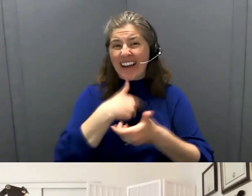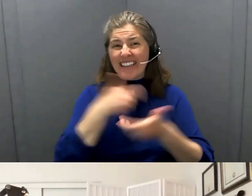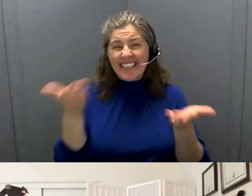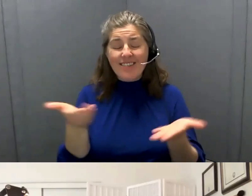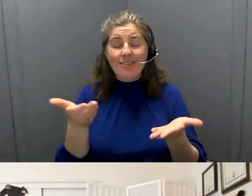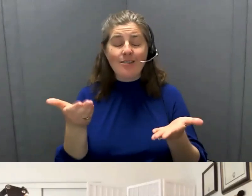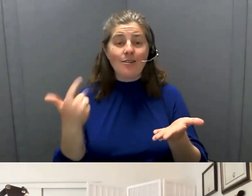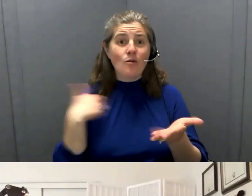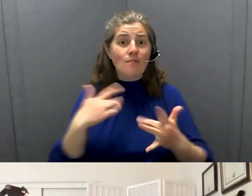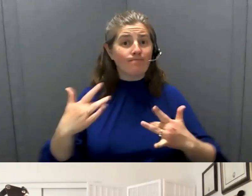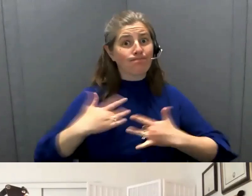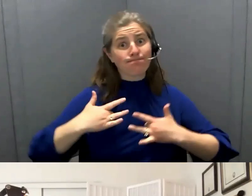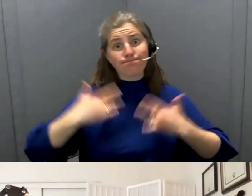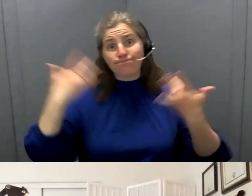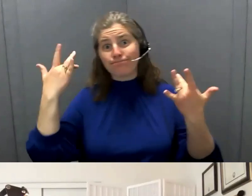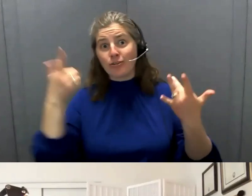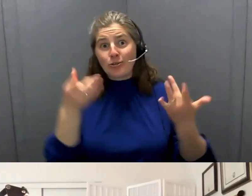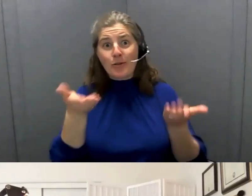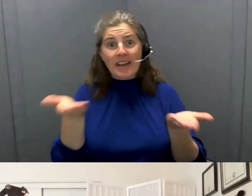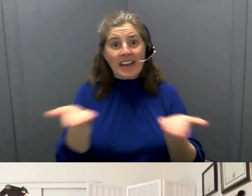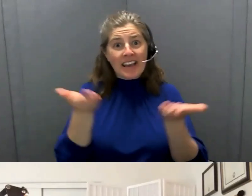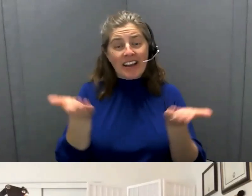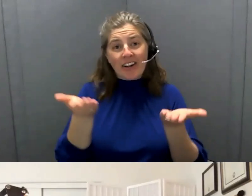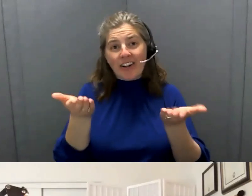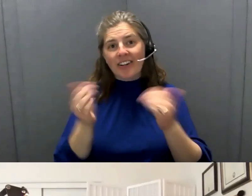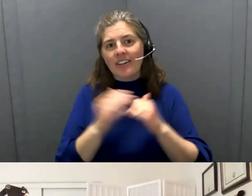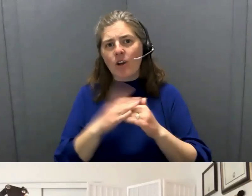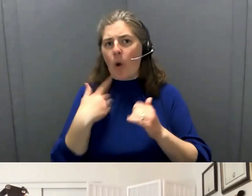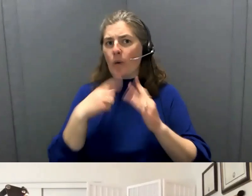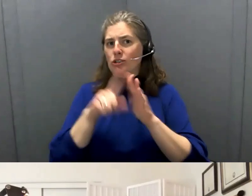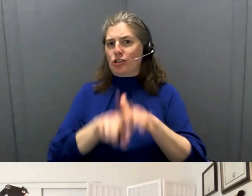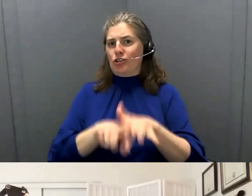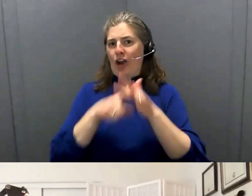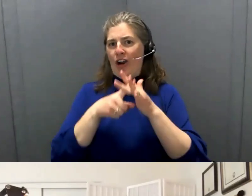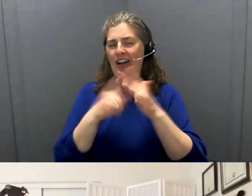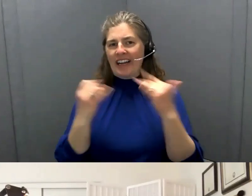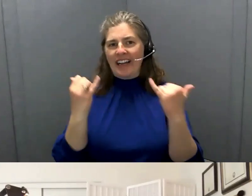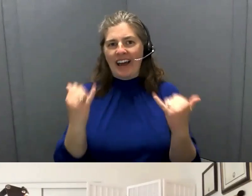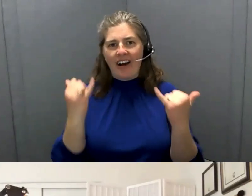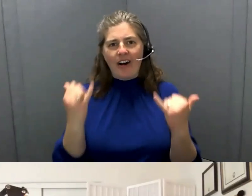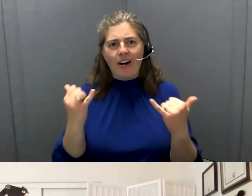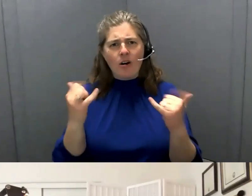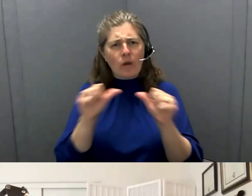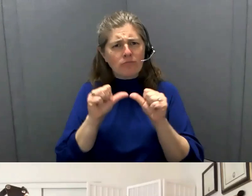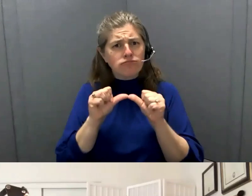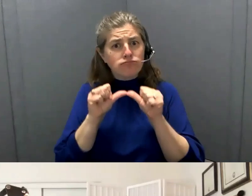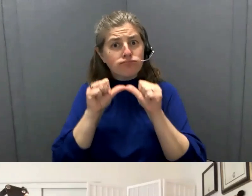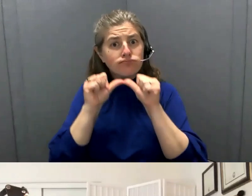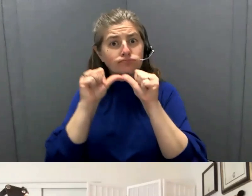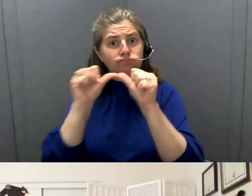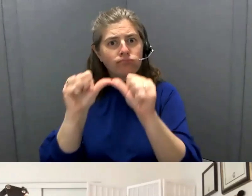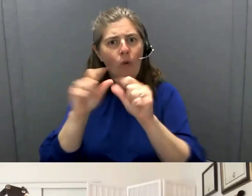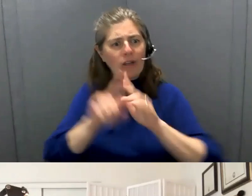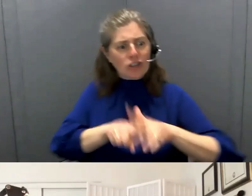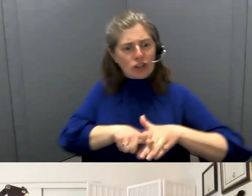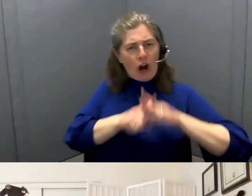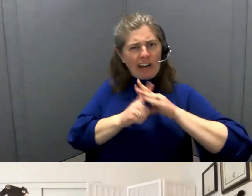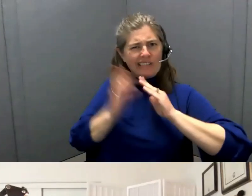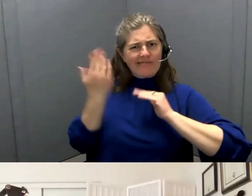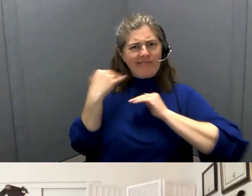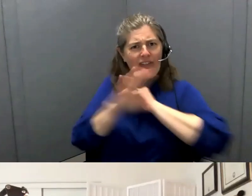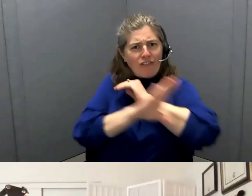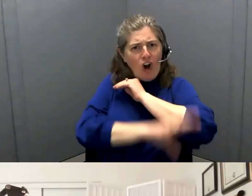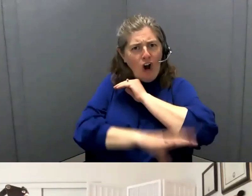We're very pleased that you're here. We're starting something, we're continuing something that we started in the fall, and